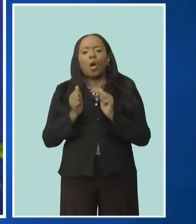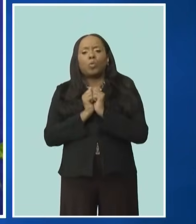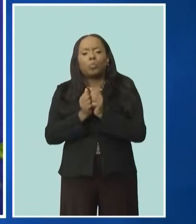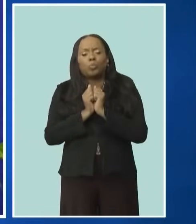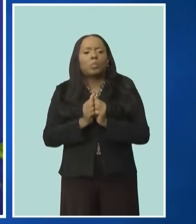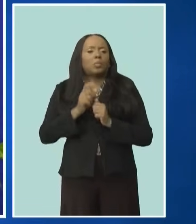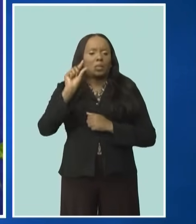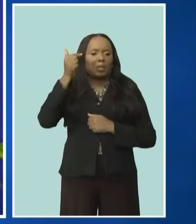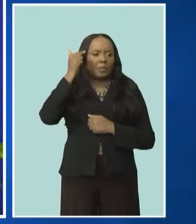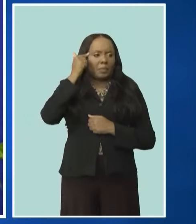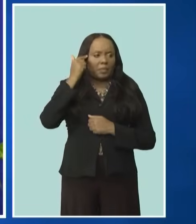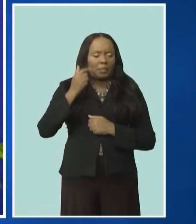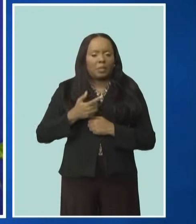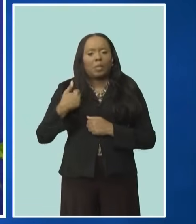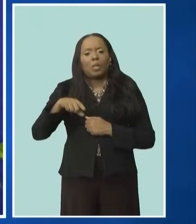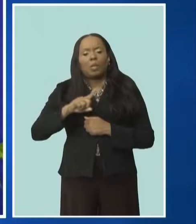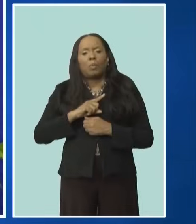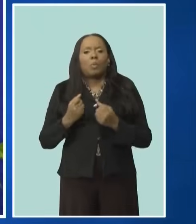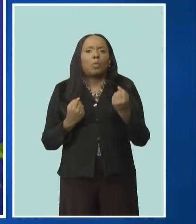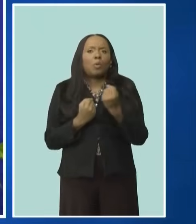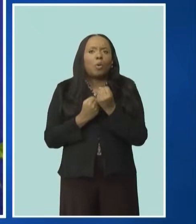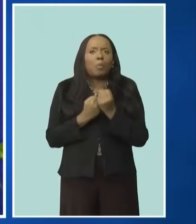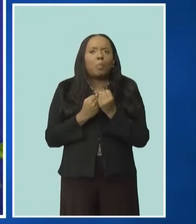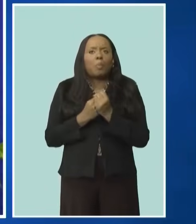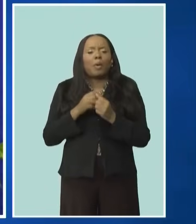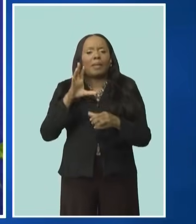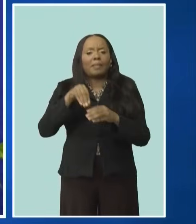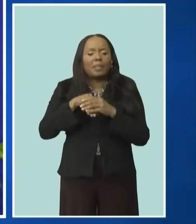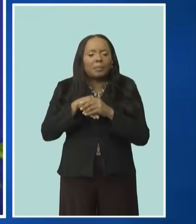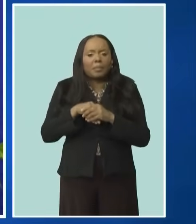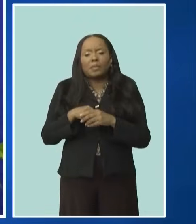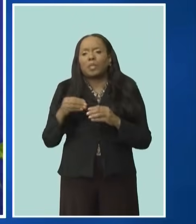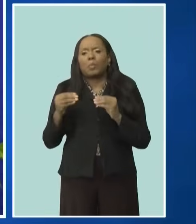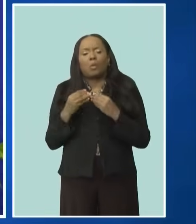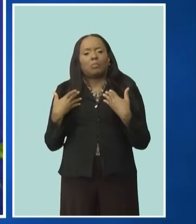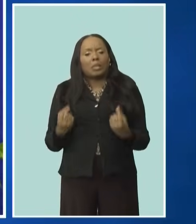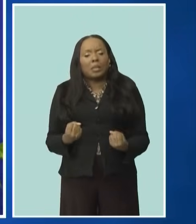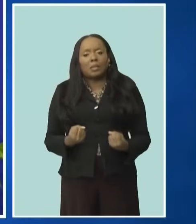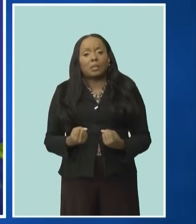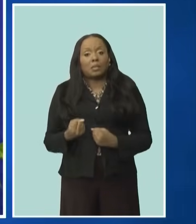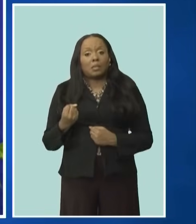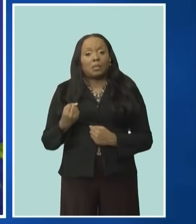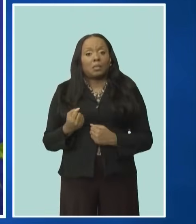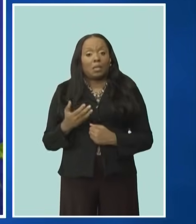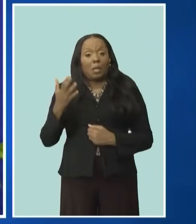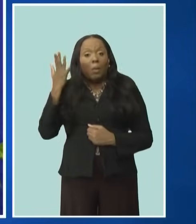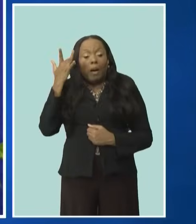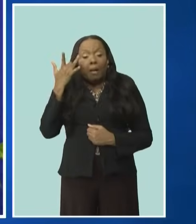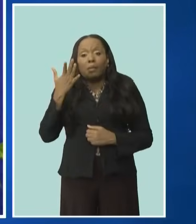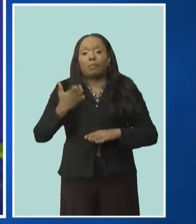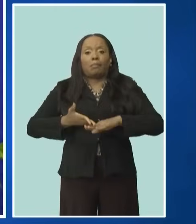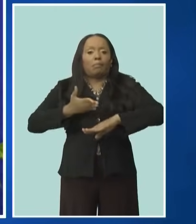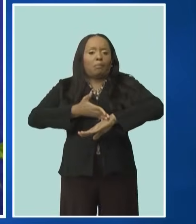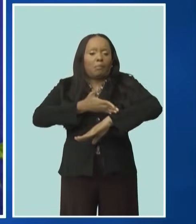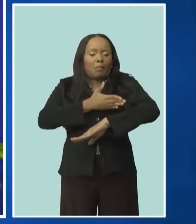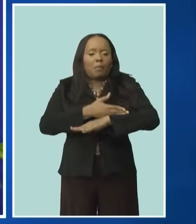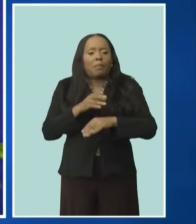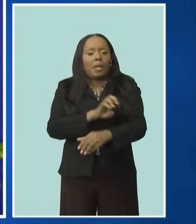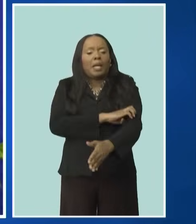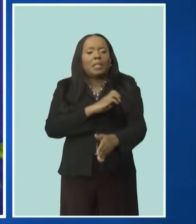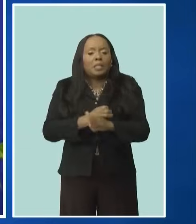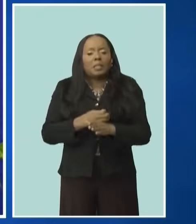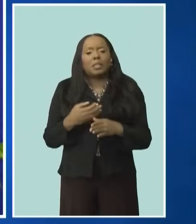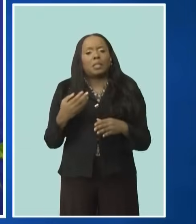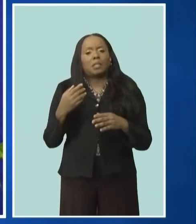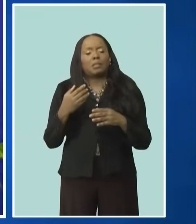journey, supporting investments and institutional strengthening to improve energy security, reduce reliance on